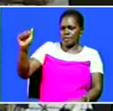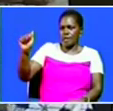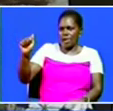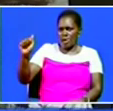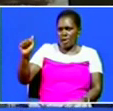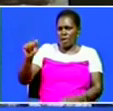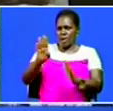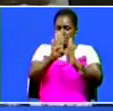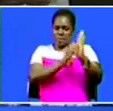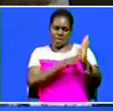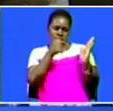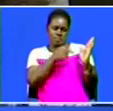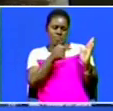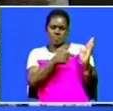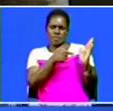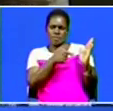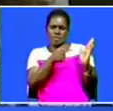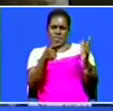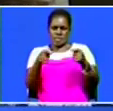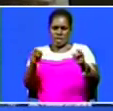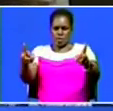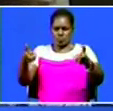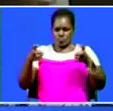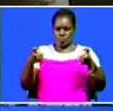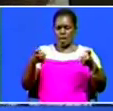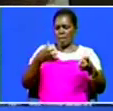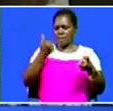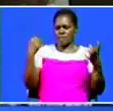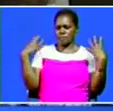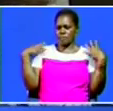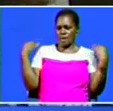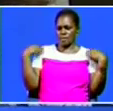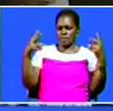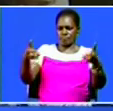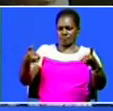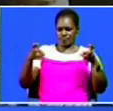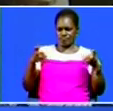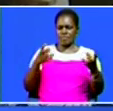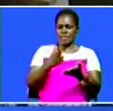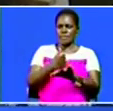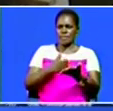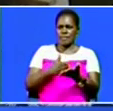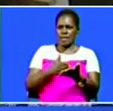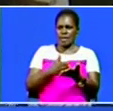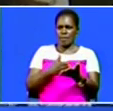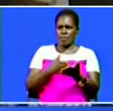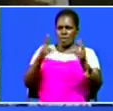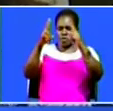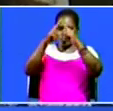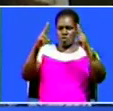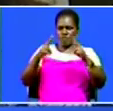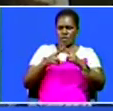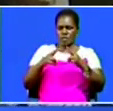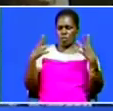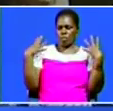What that bill does is that it tries to capture the best practice. It tries to capture some of the very universal principles